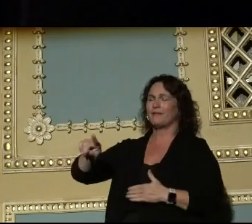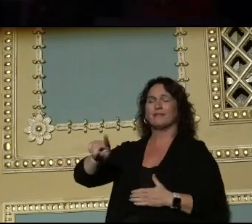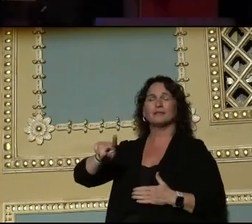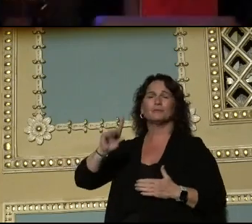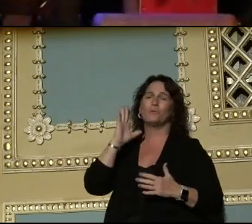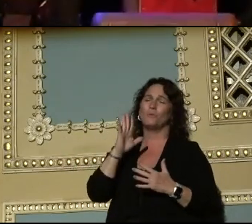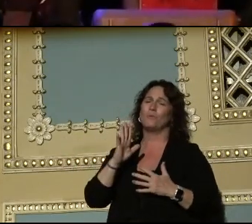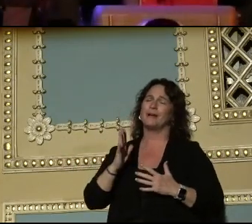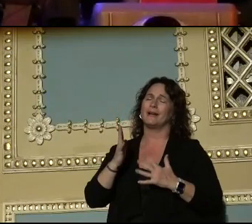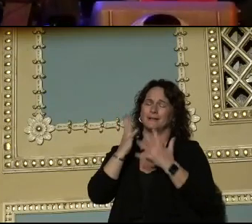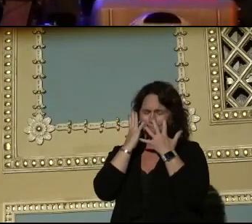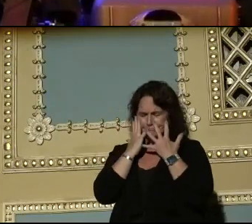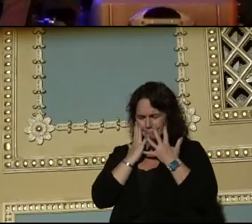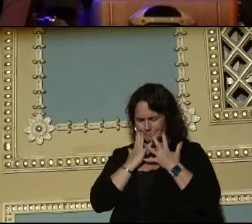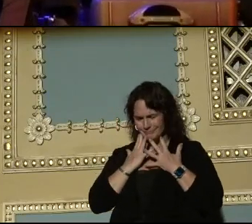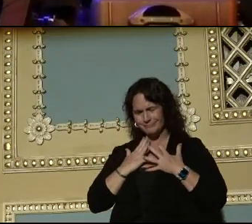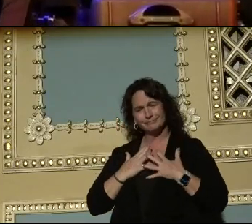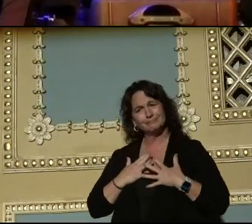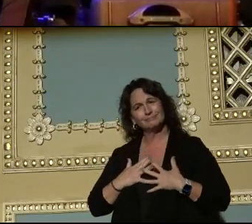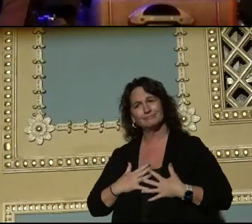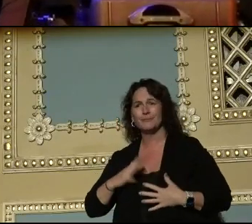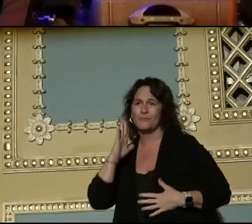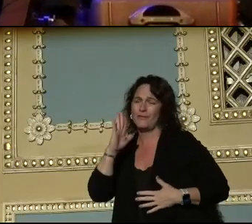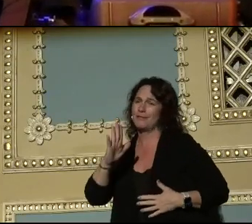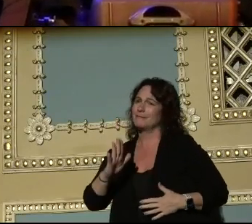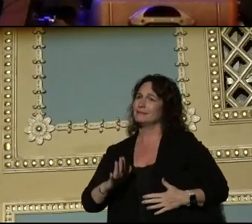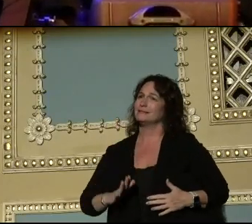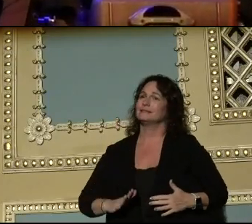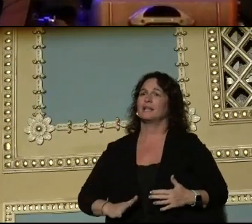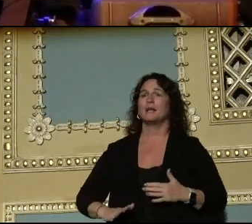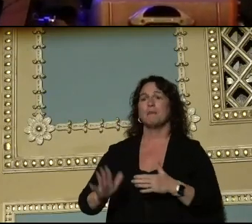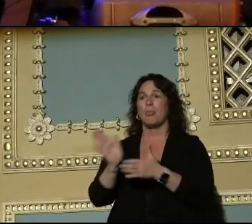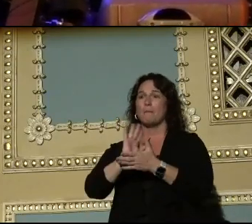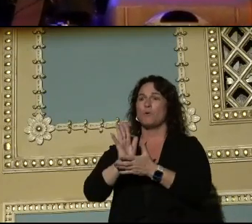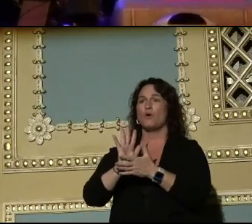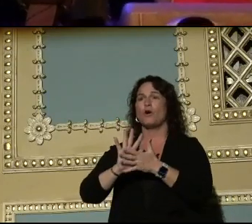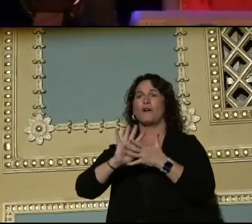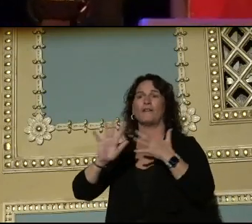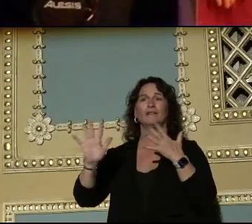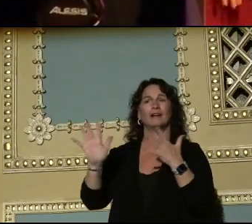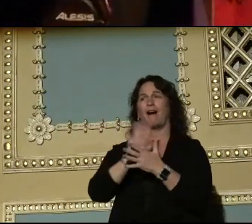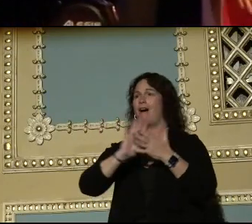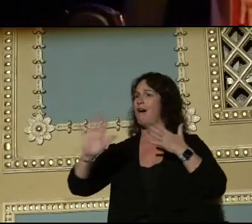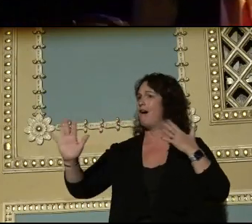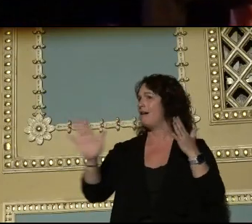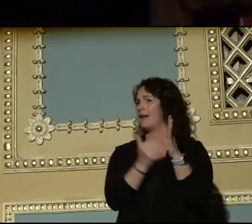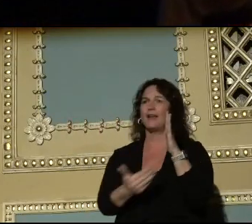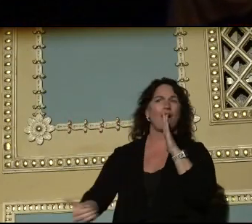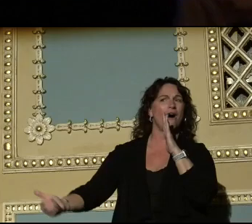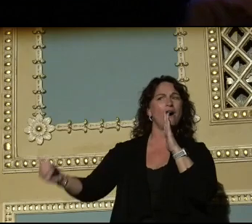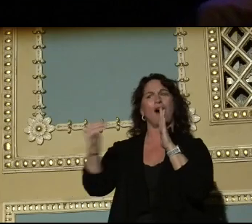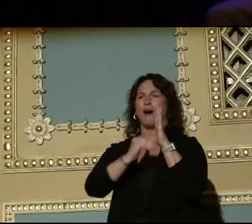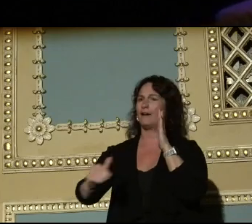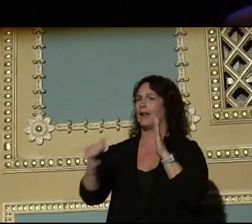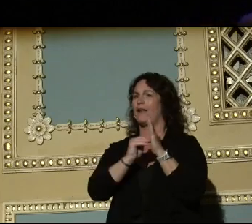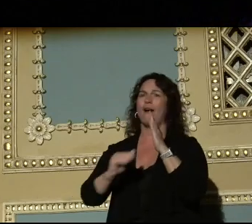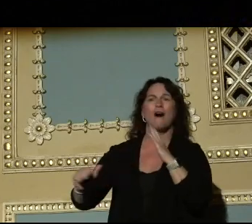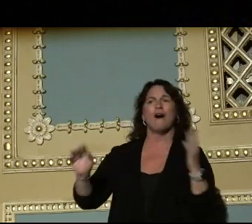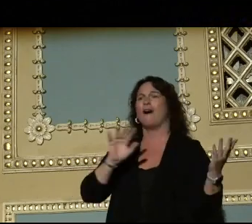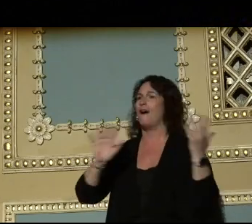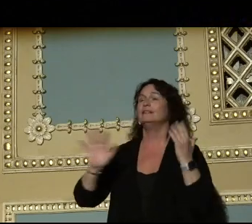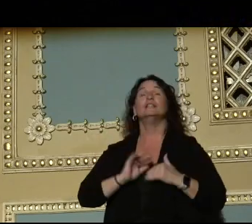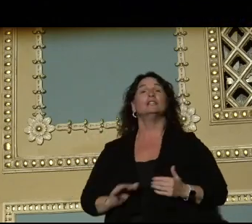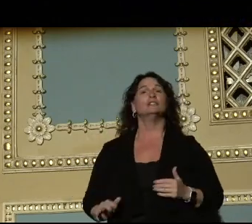blues. Oh, the movie never ends. It goes on and on and on and on.